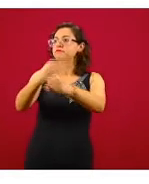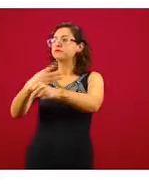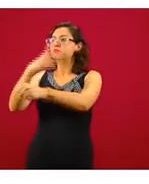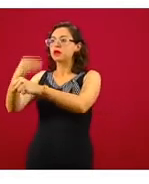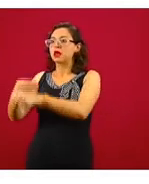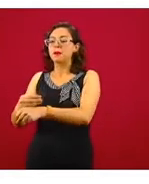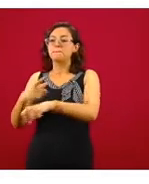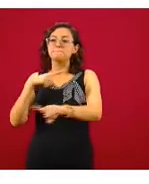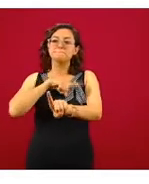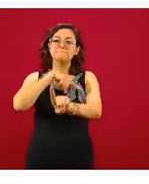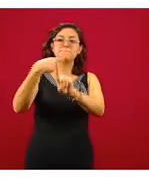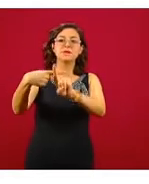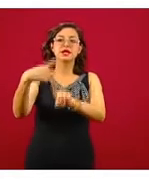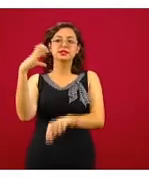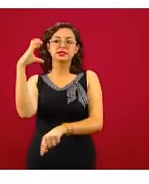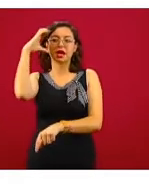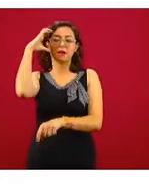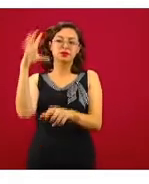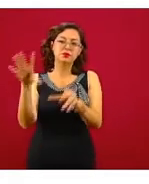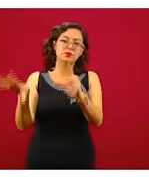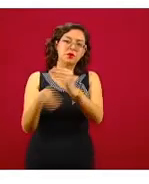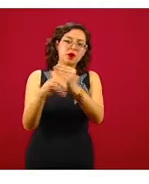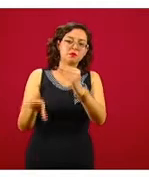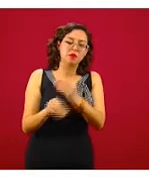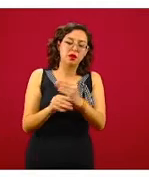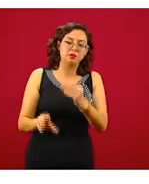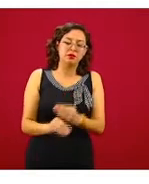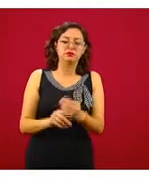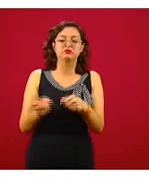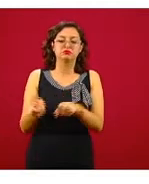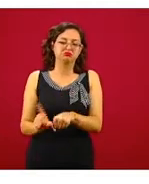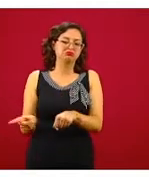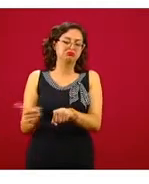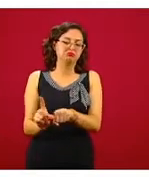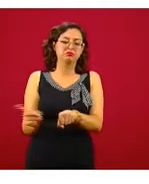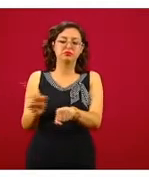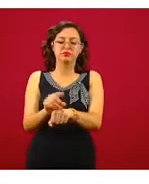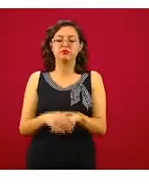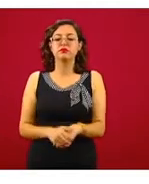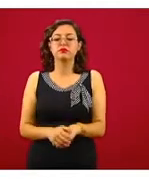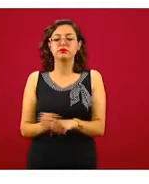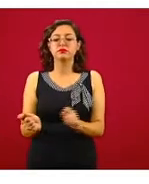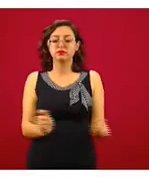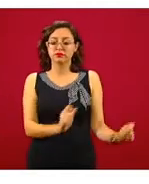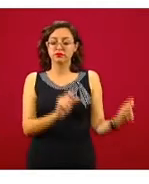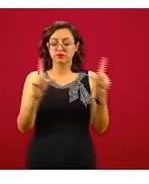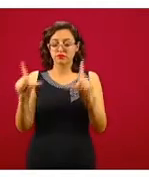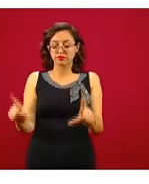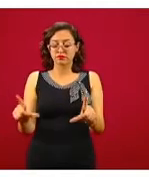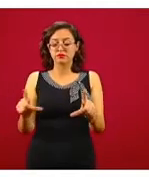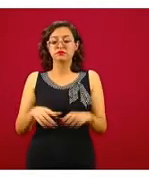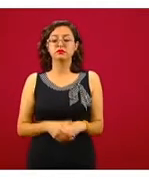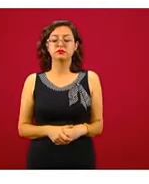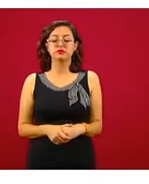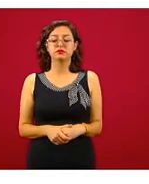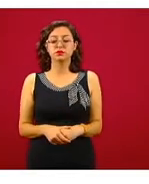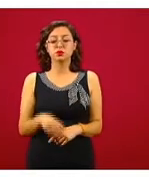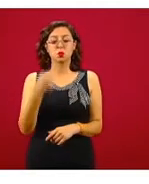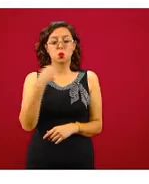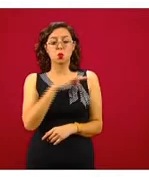and depending on this information, the availability or the occupancy rates can go up or go down.